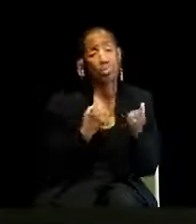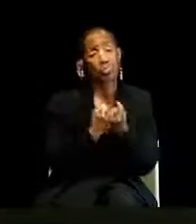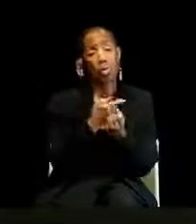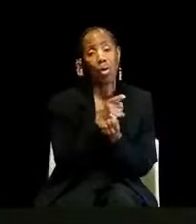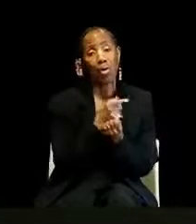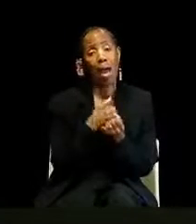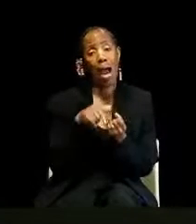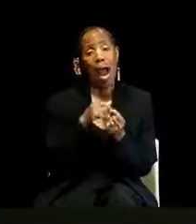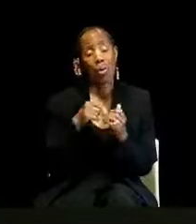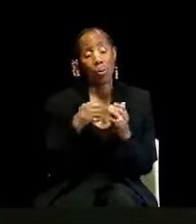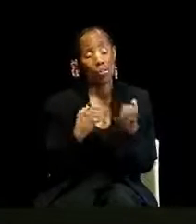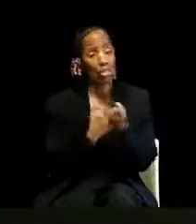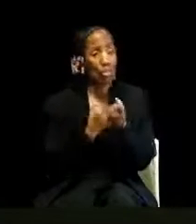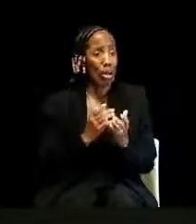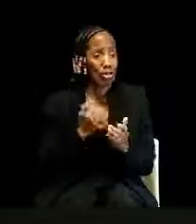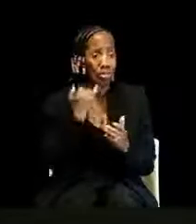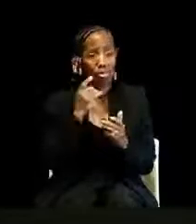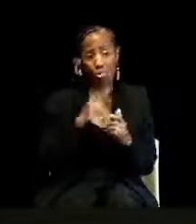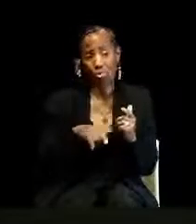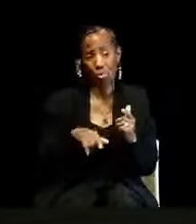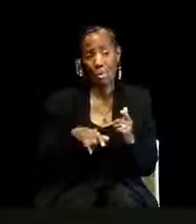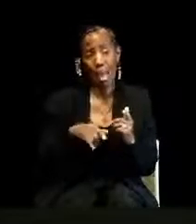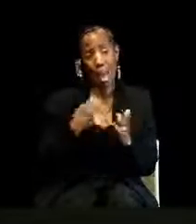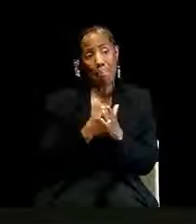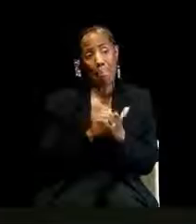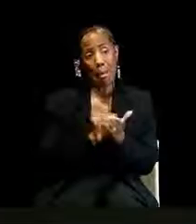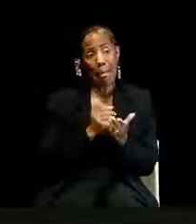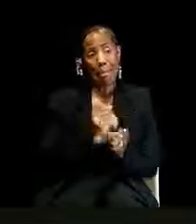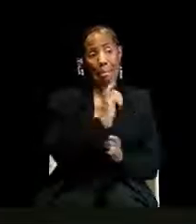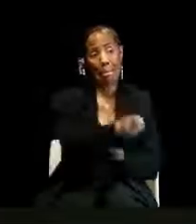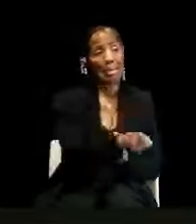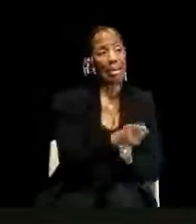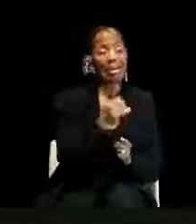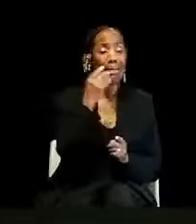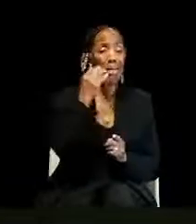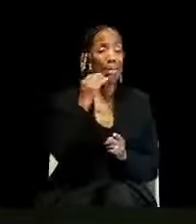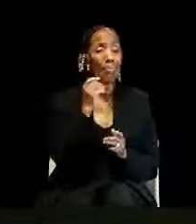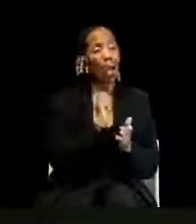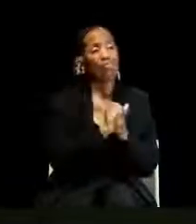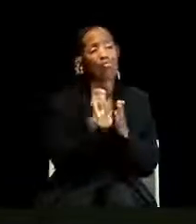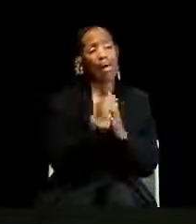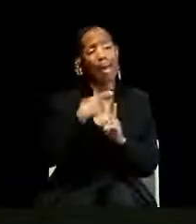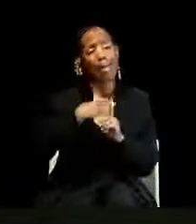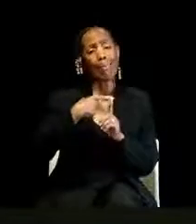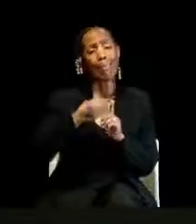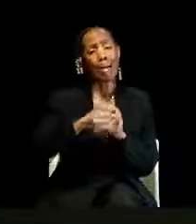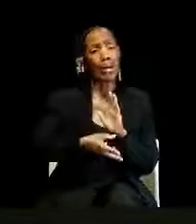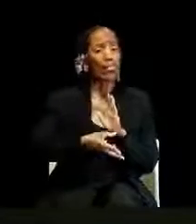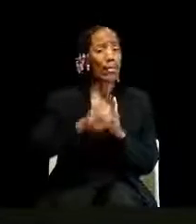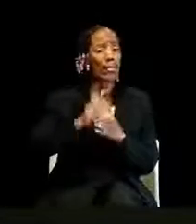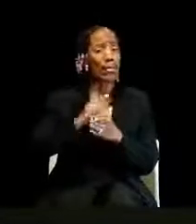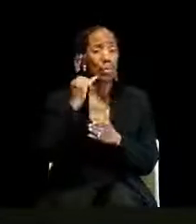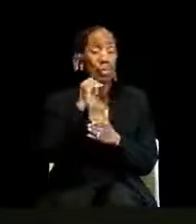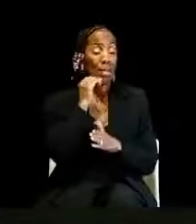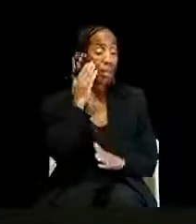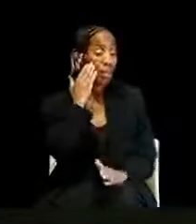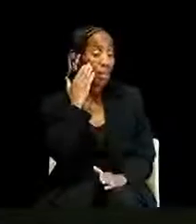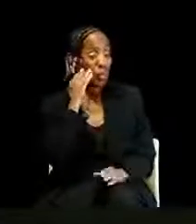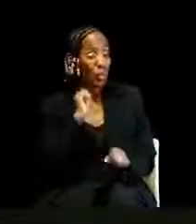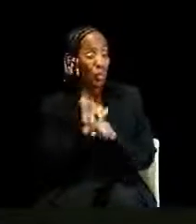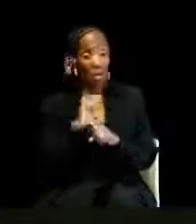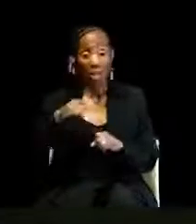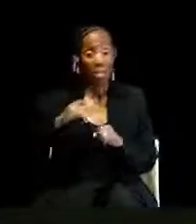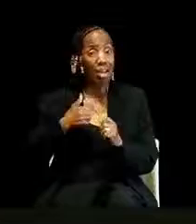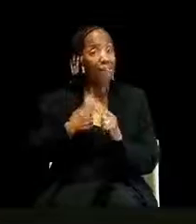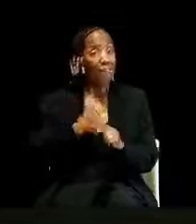than ever. And if you can't monetarily support them, consider writing them a positive review. Or if you're not familiar with their work yet, go ahead